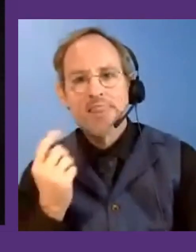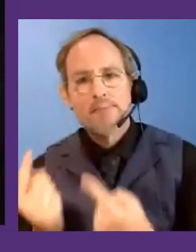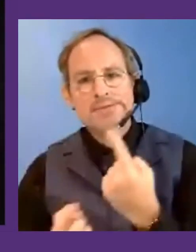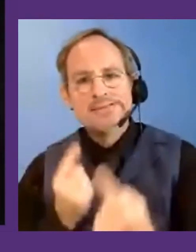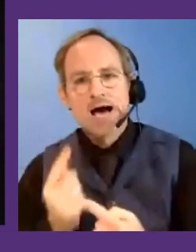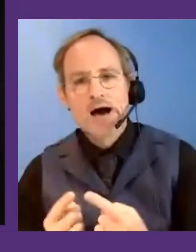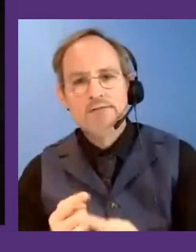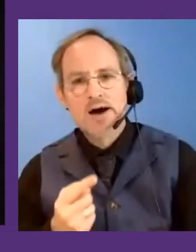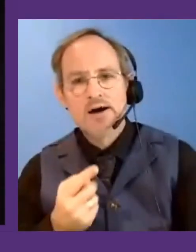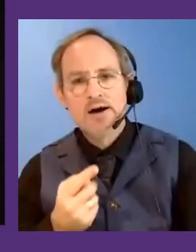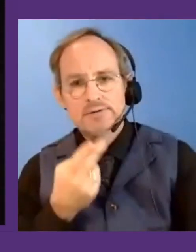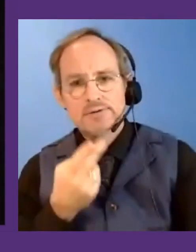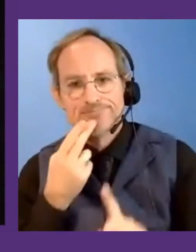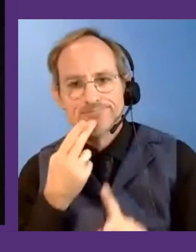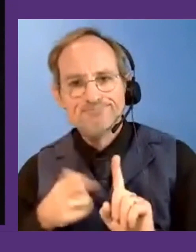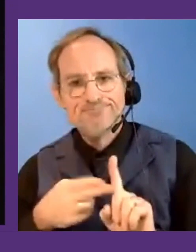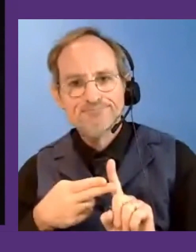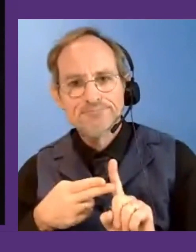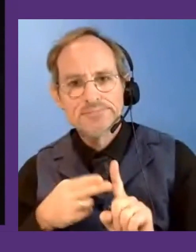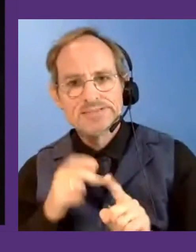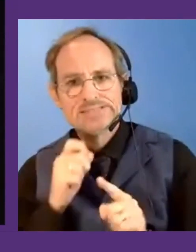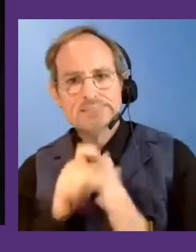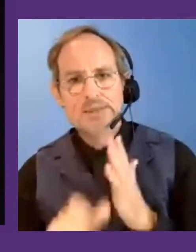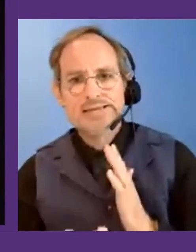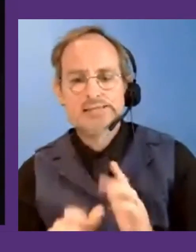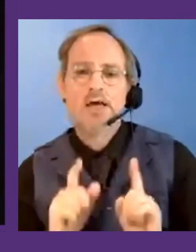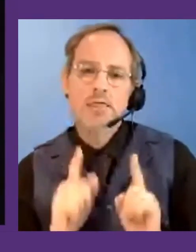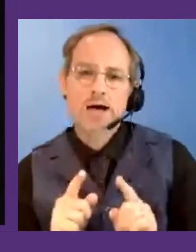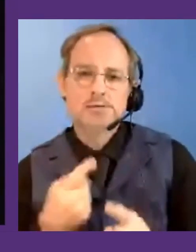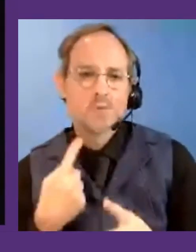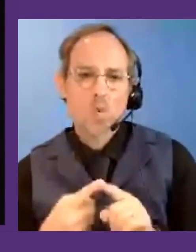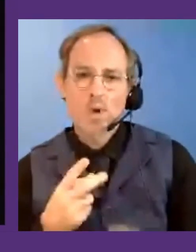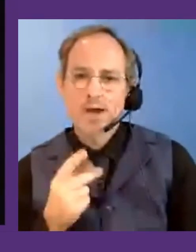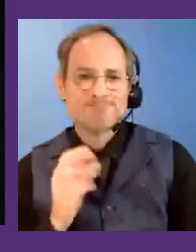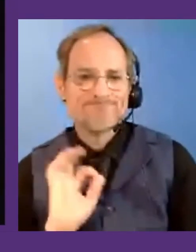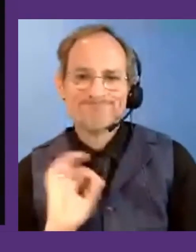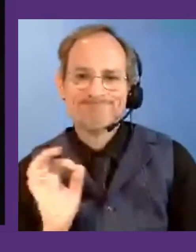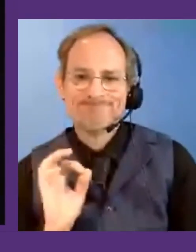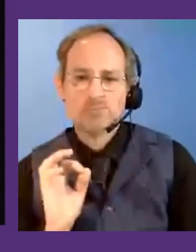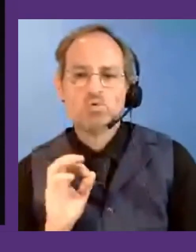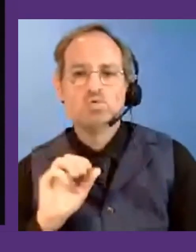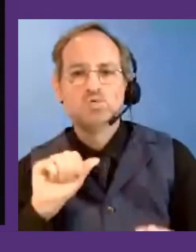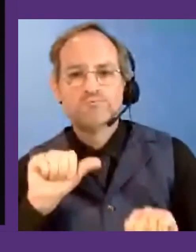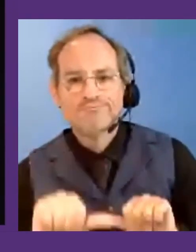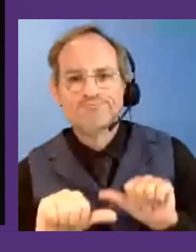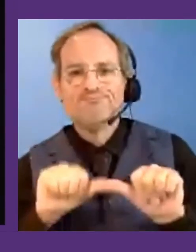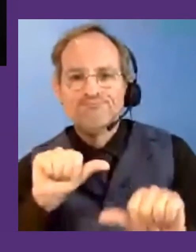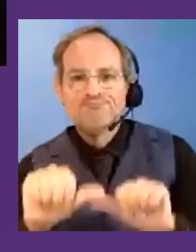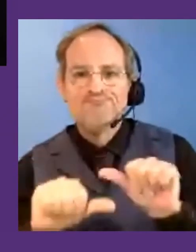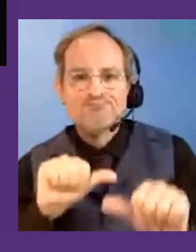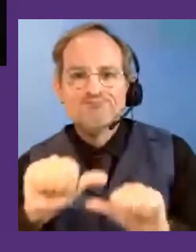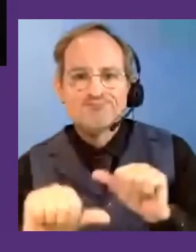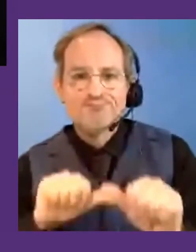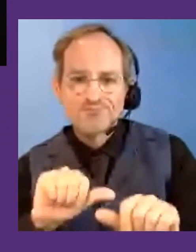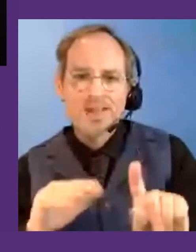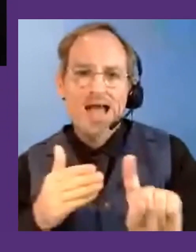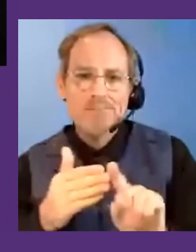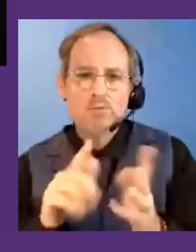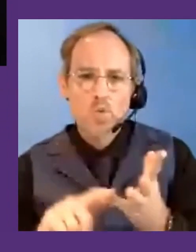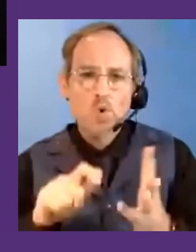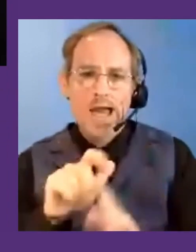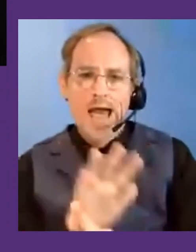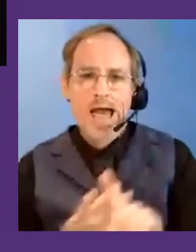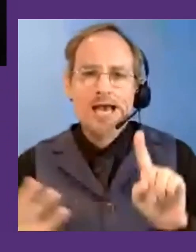It takes time, but those sort of things are the things that starts to change minds throughout the UK. Yeah, I think